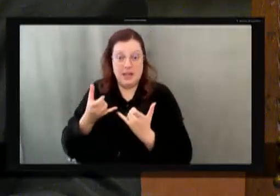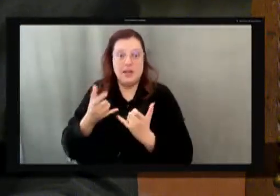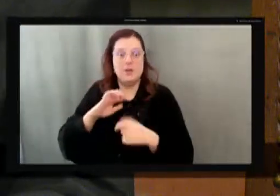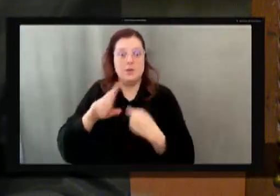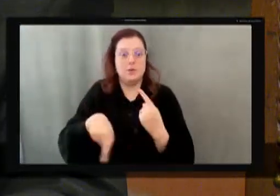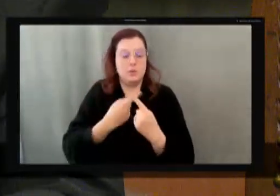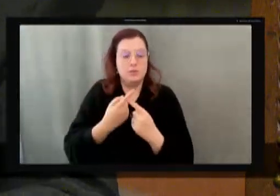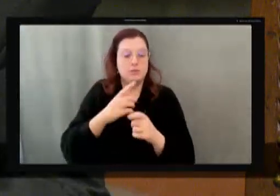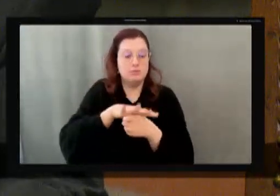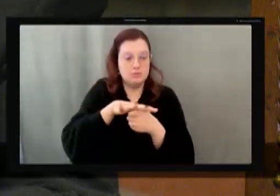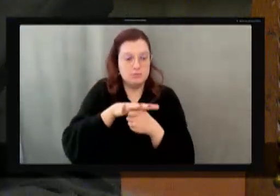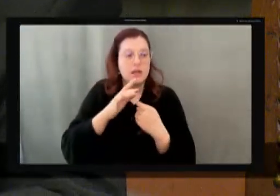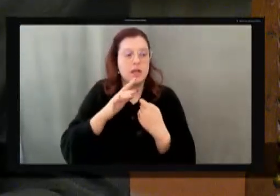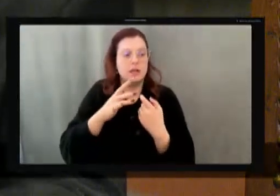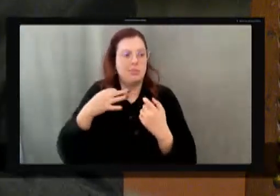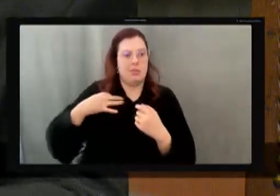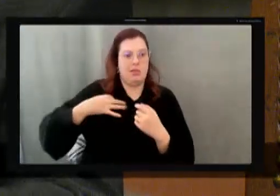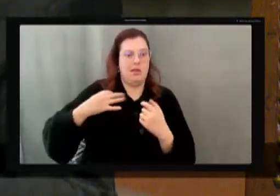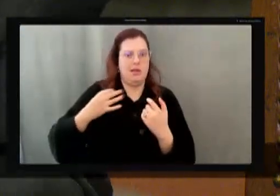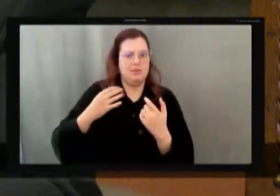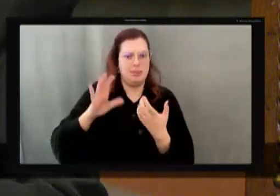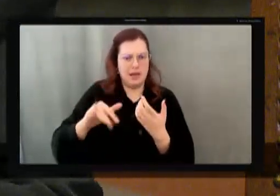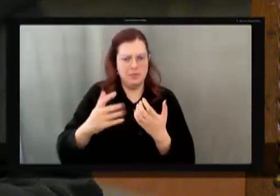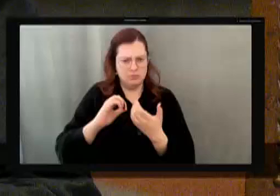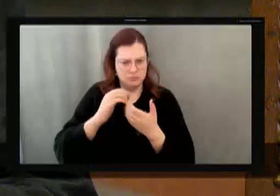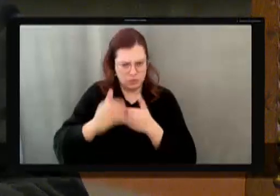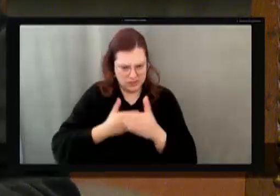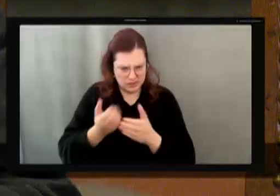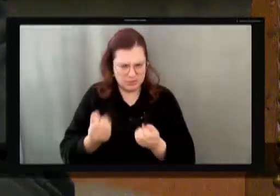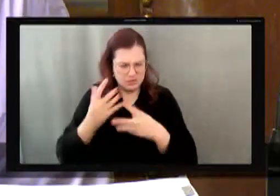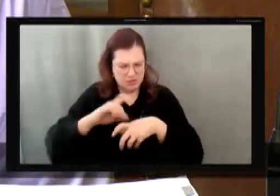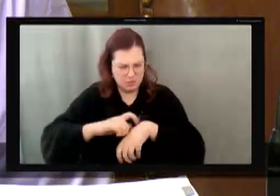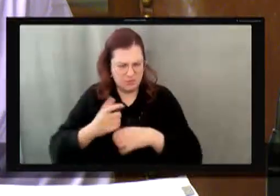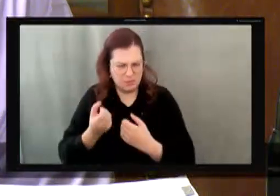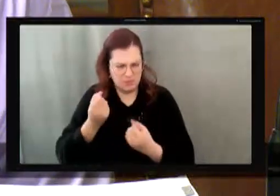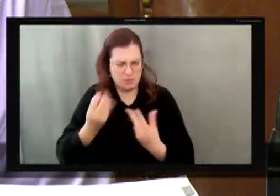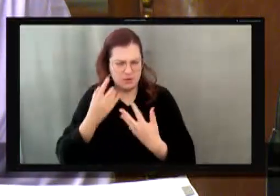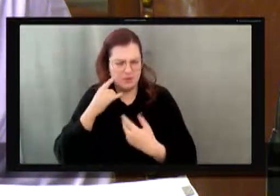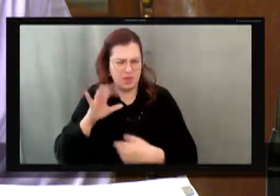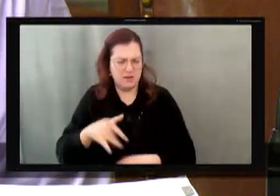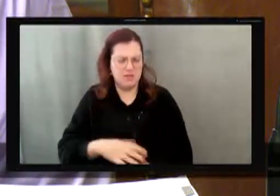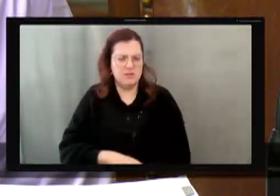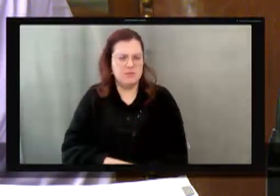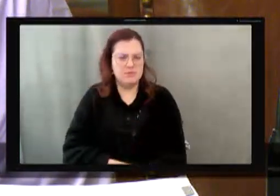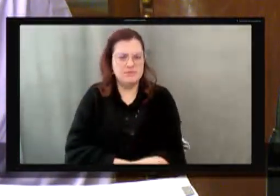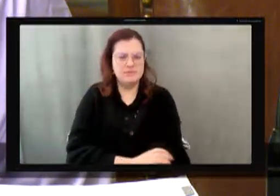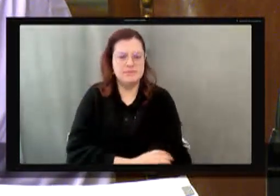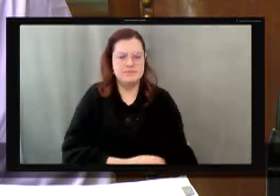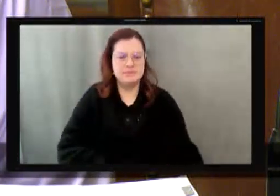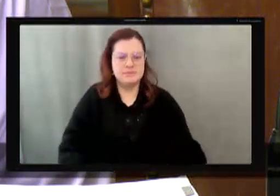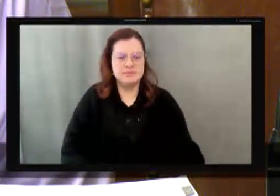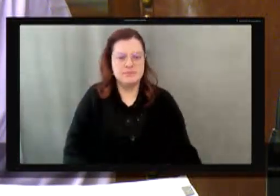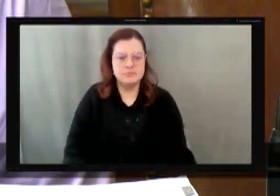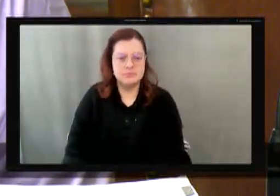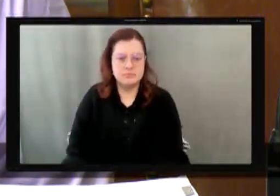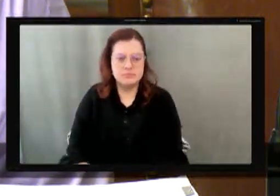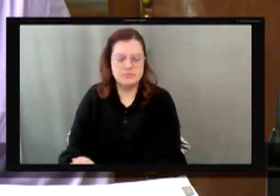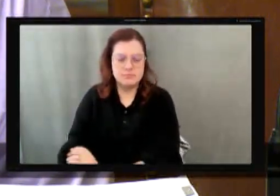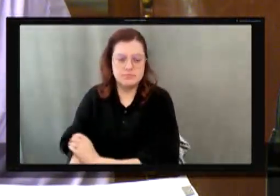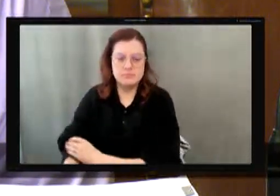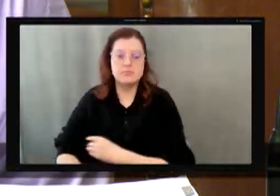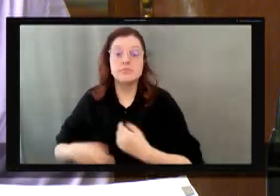puts an application, and how long is that process before it gets to so our table? Ideally, the approval process will